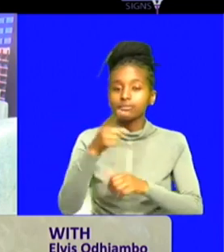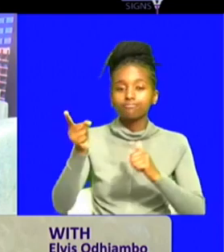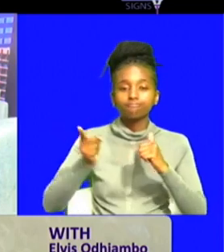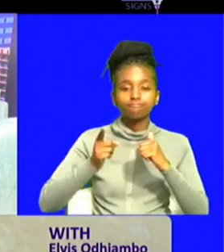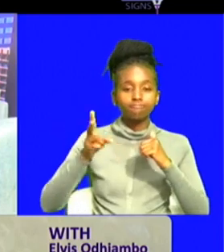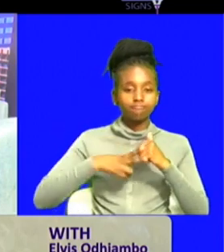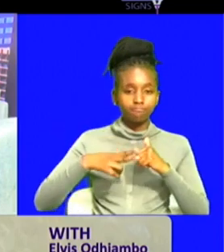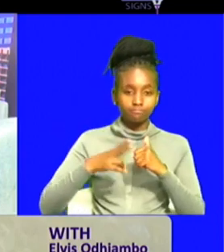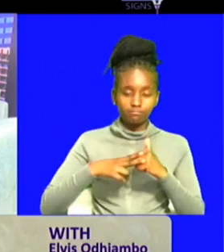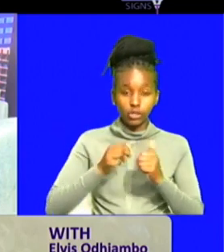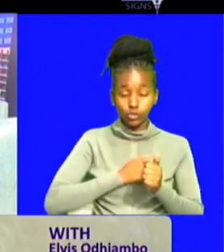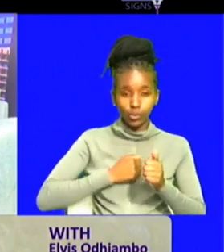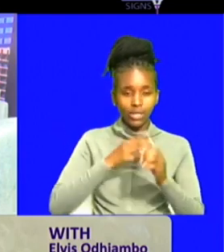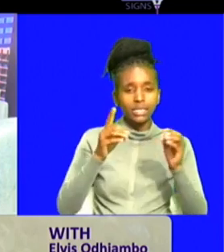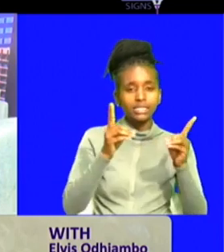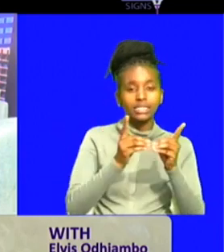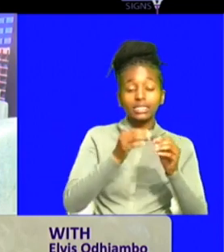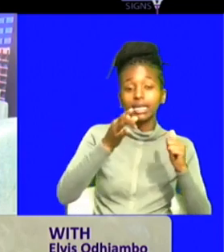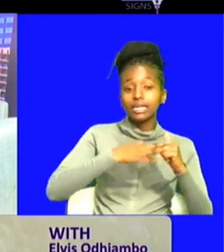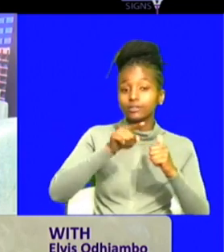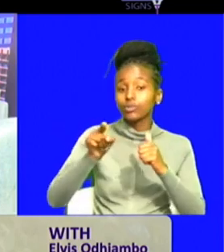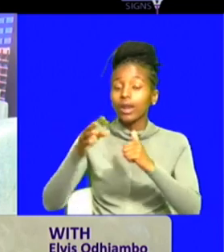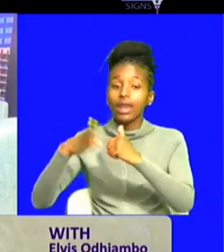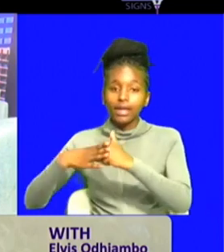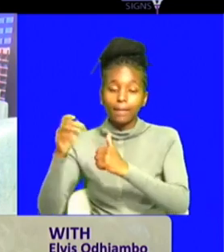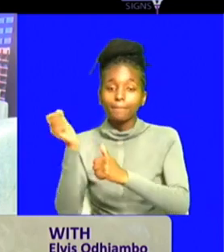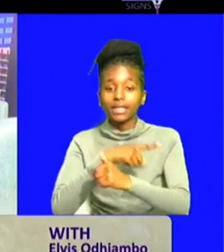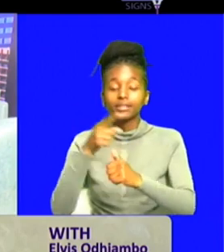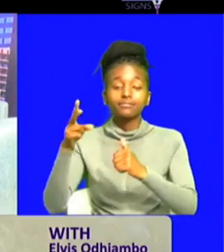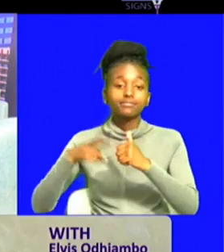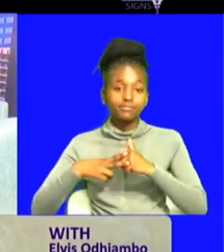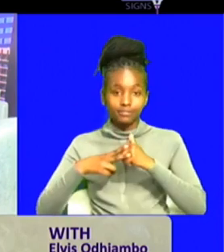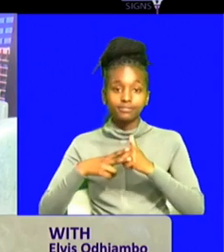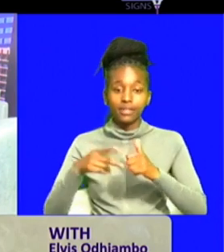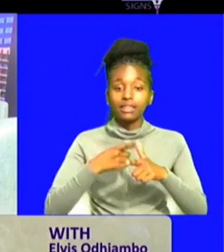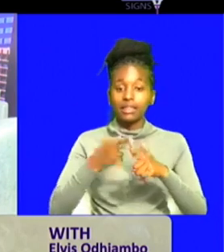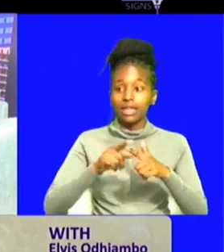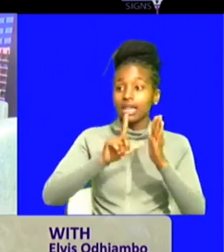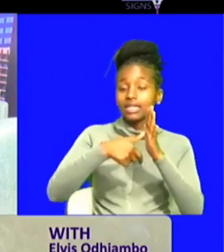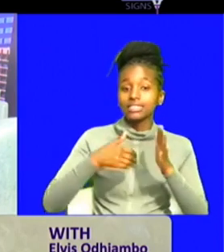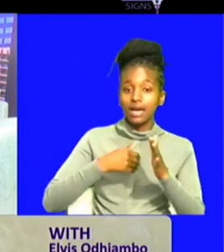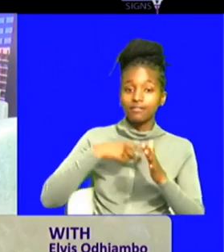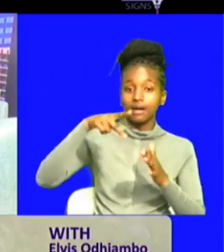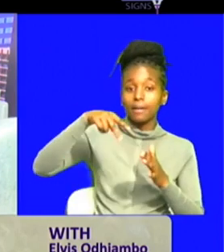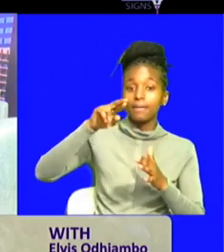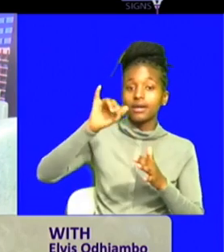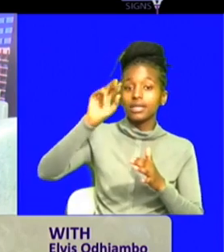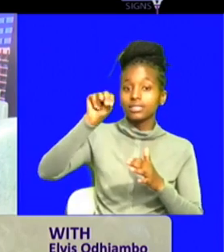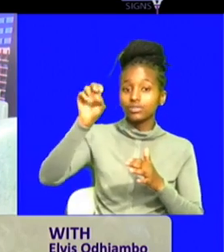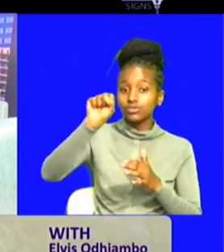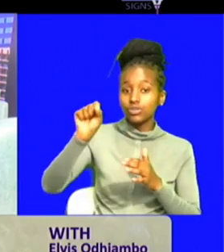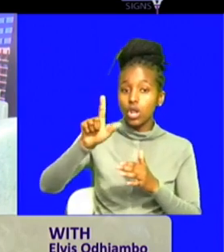of 8th to the 9th of July. Then again, we go ahead to the Prince Lu Sevens, to the Nakuru